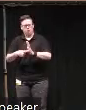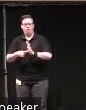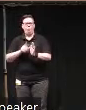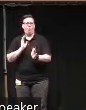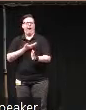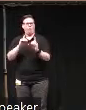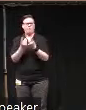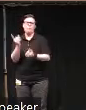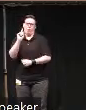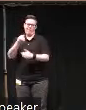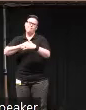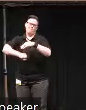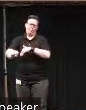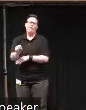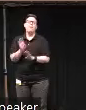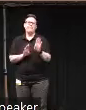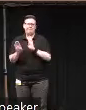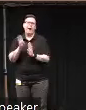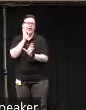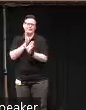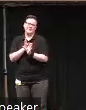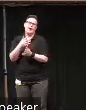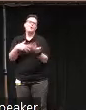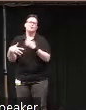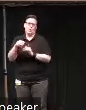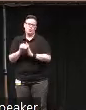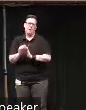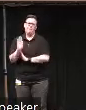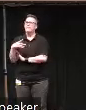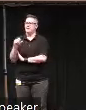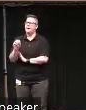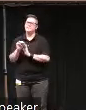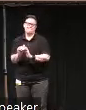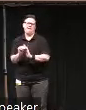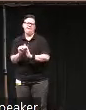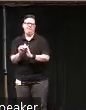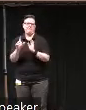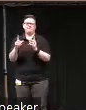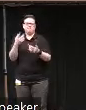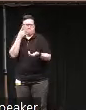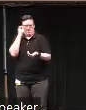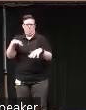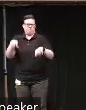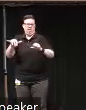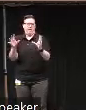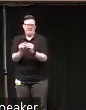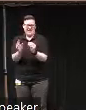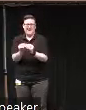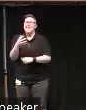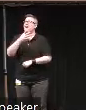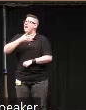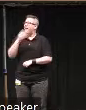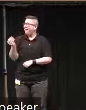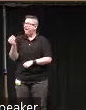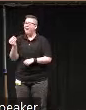as the birthplace of biopsychosocial model by having this meeting. At the same time, it